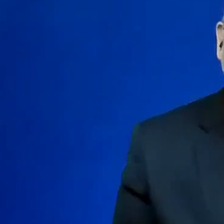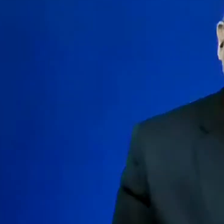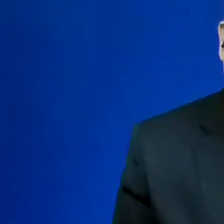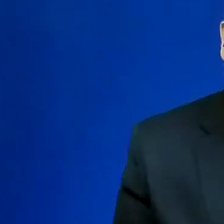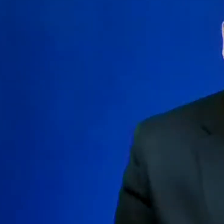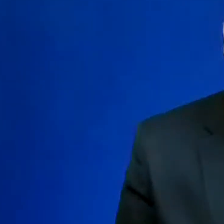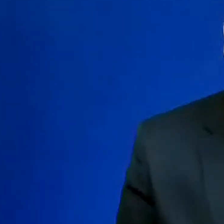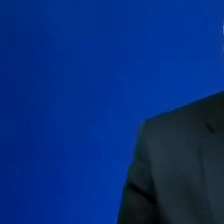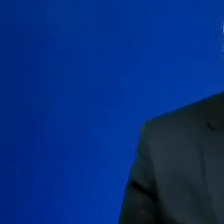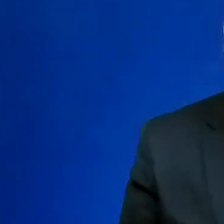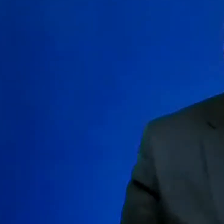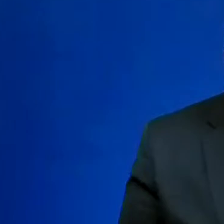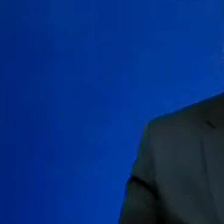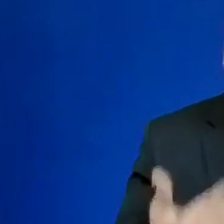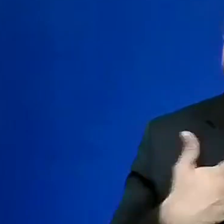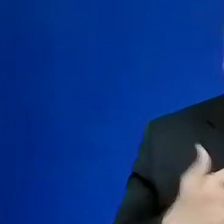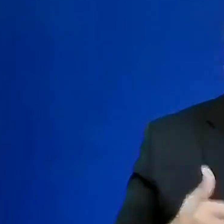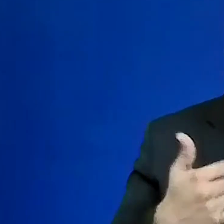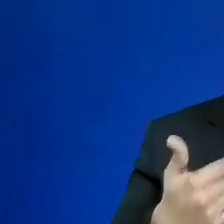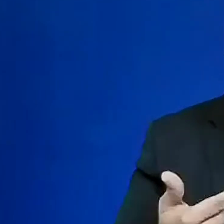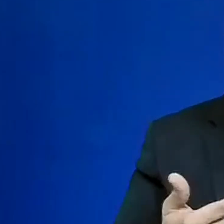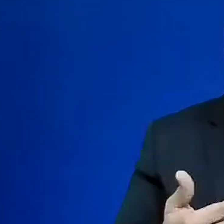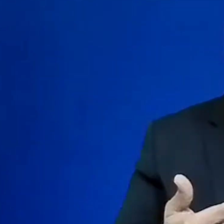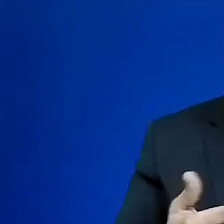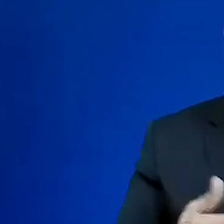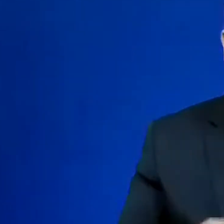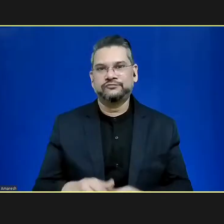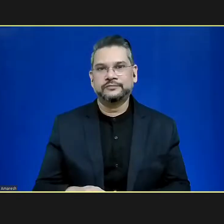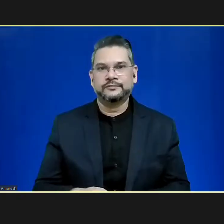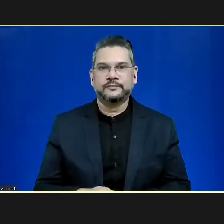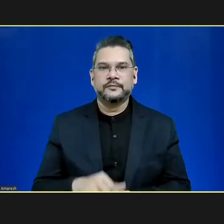And that's it. And I'll pass it on to Dr. Young.